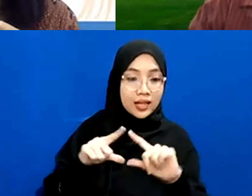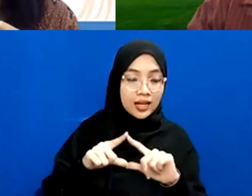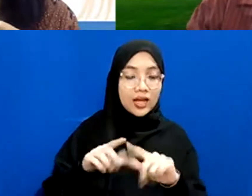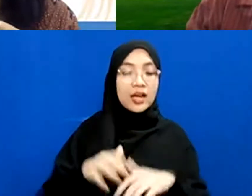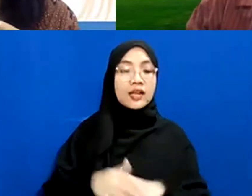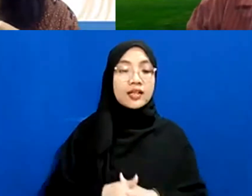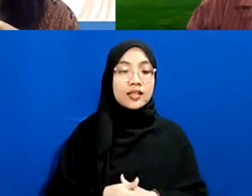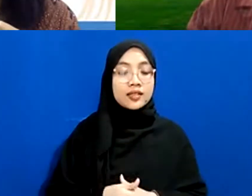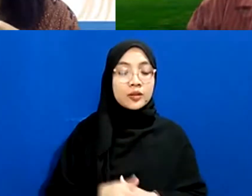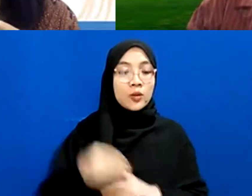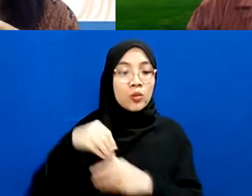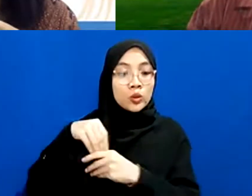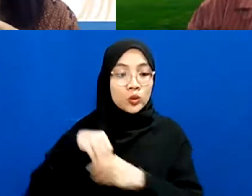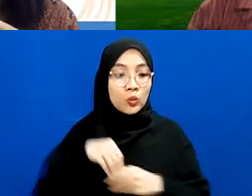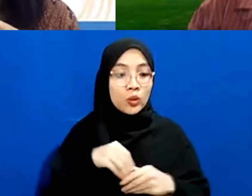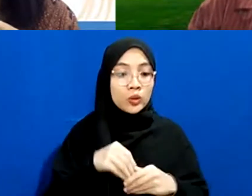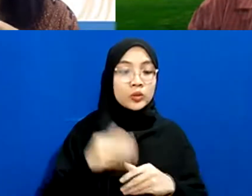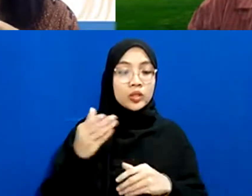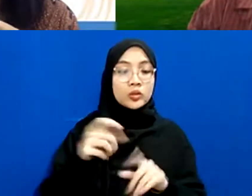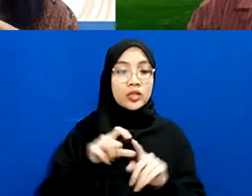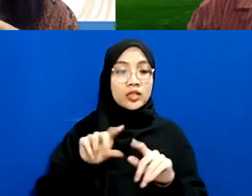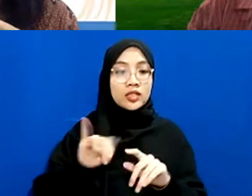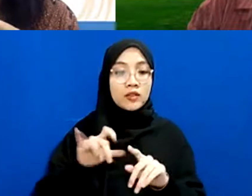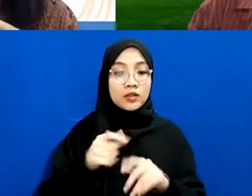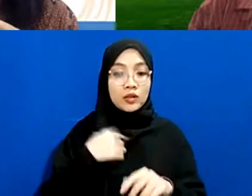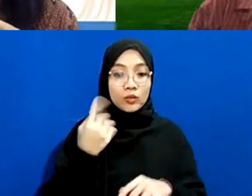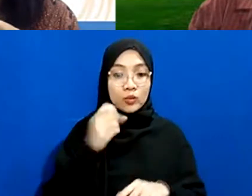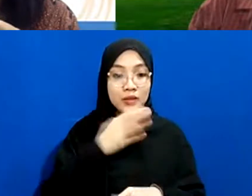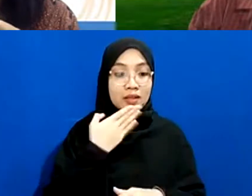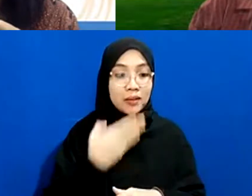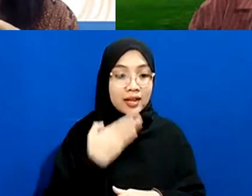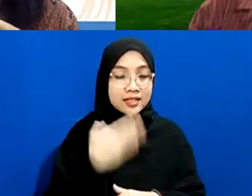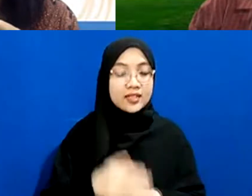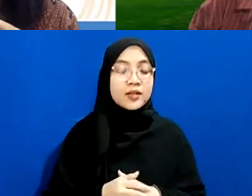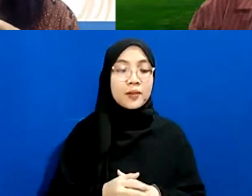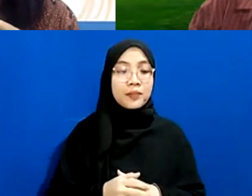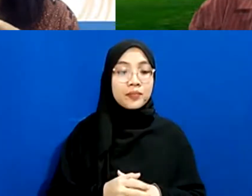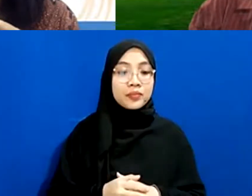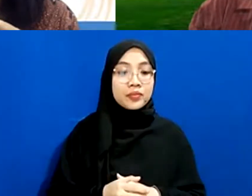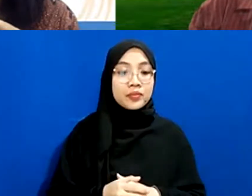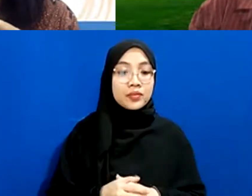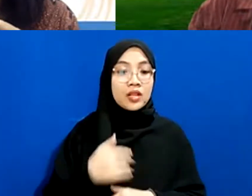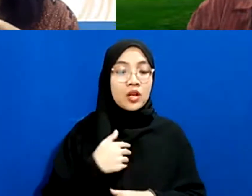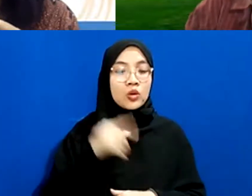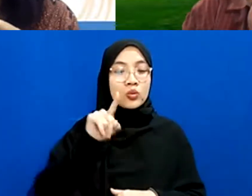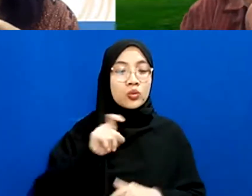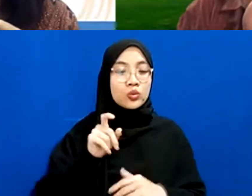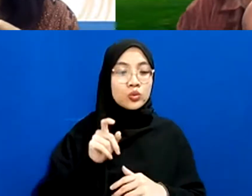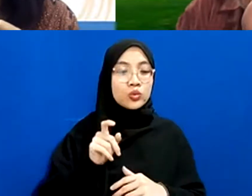our group. I need to give more addition about the